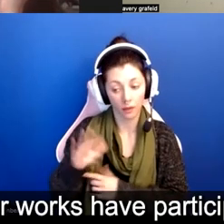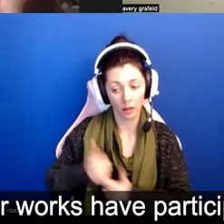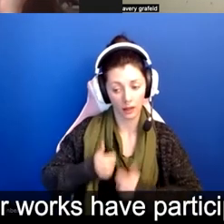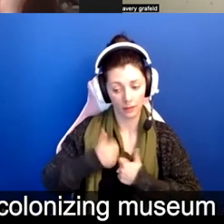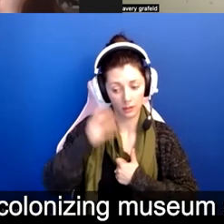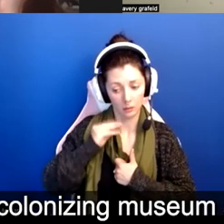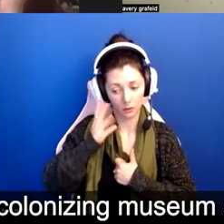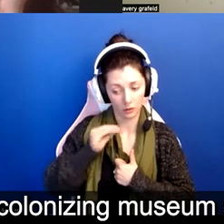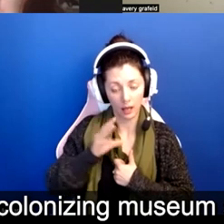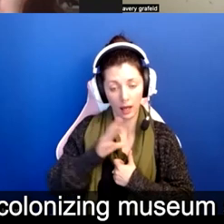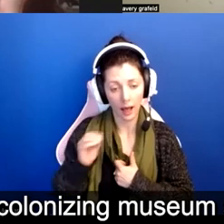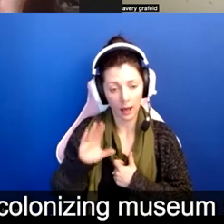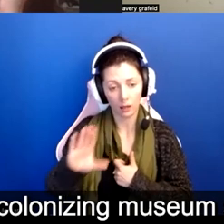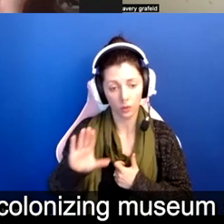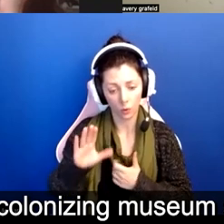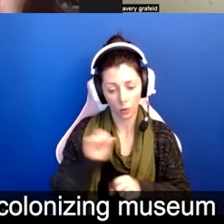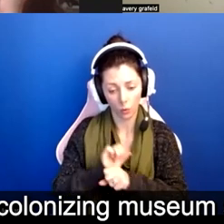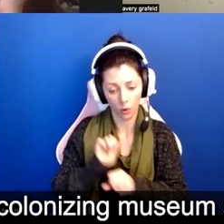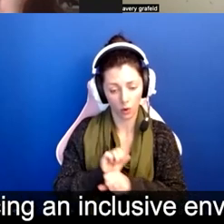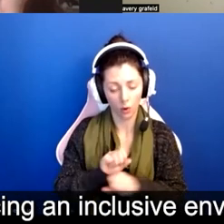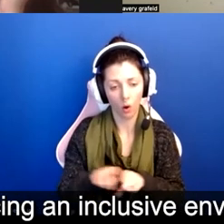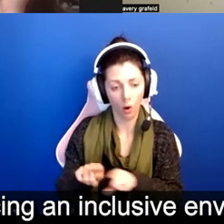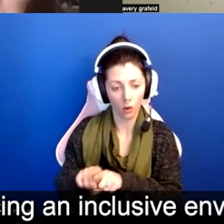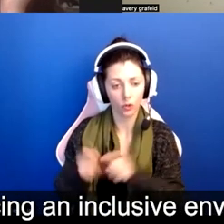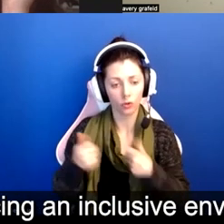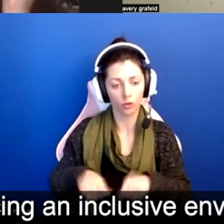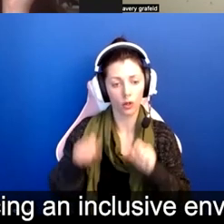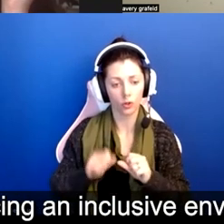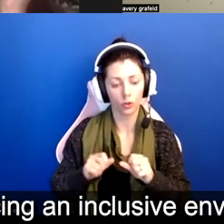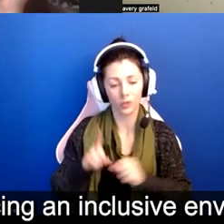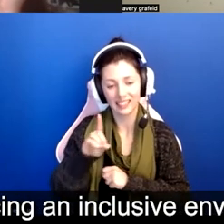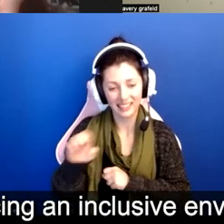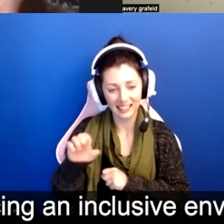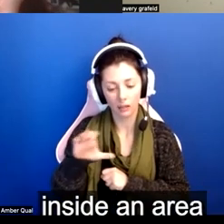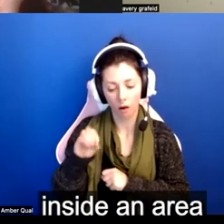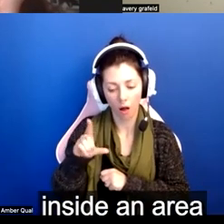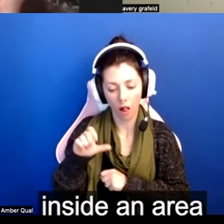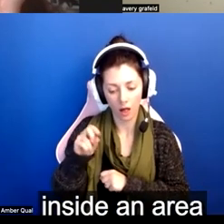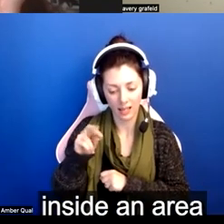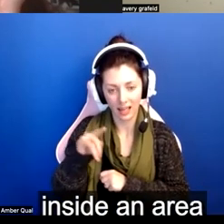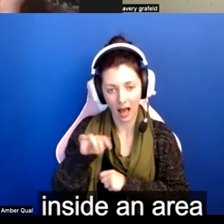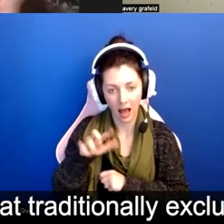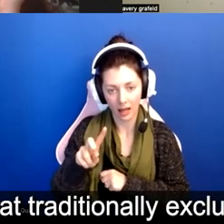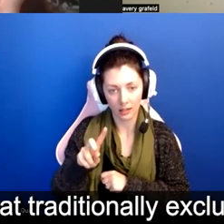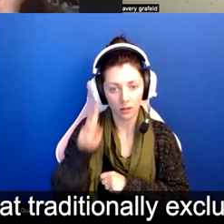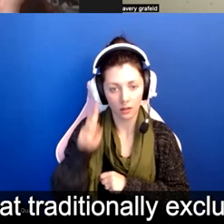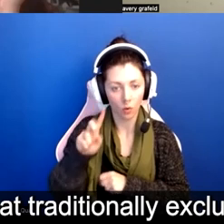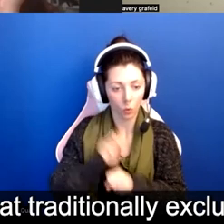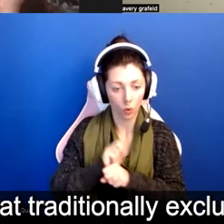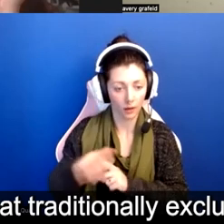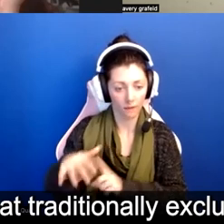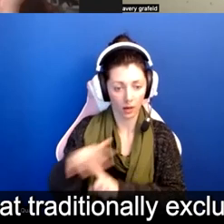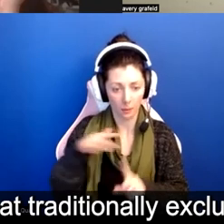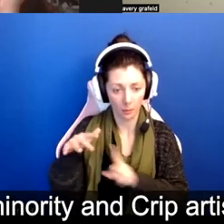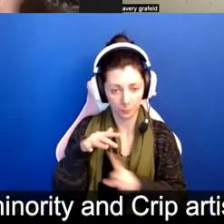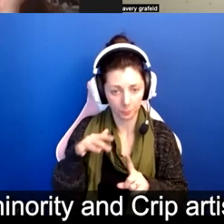have participated in decolonizing museum spaces by placing an inclusive environment inside an area that